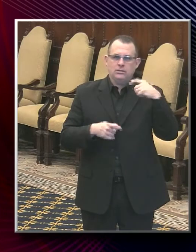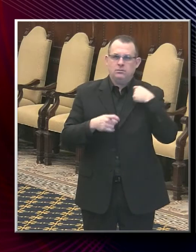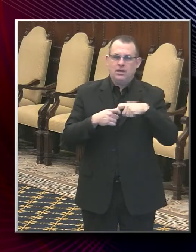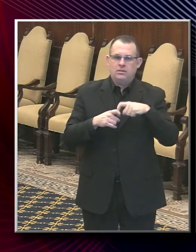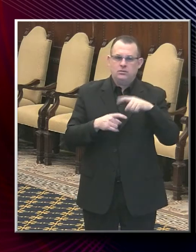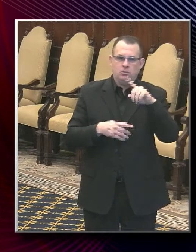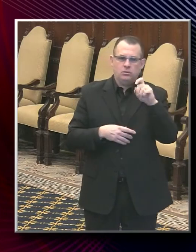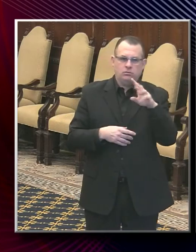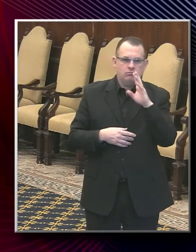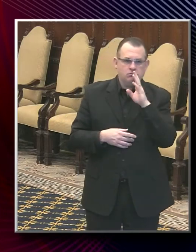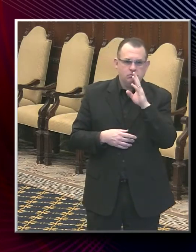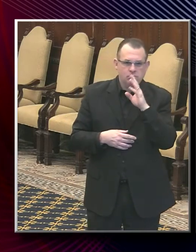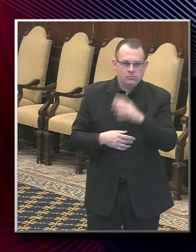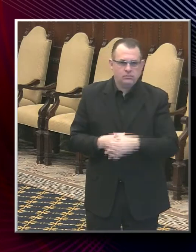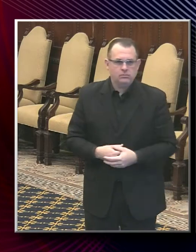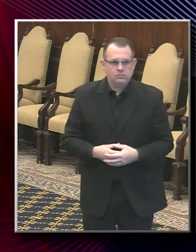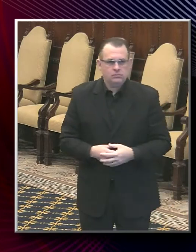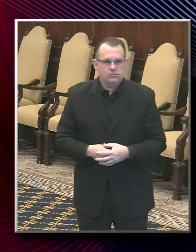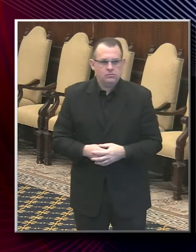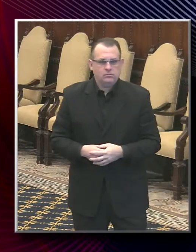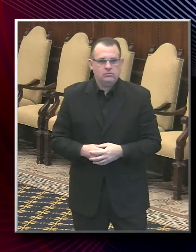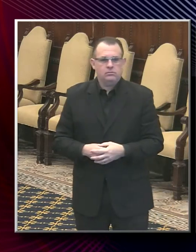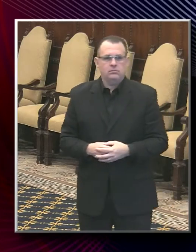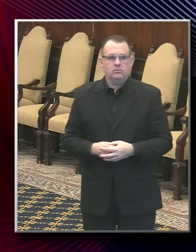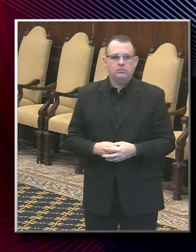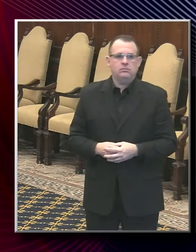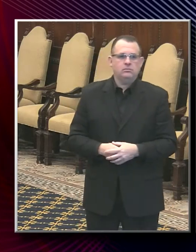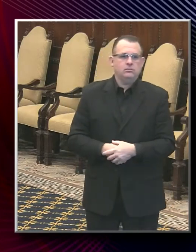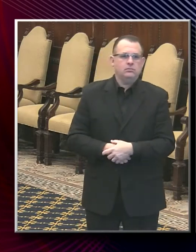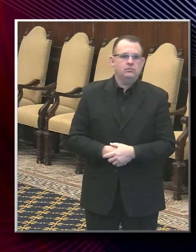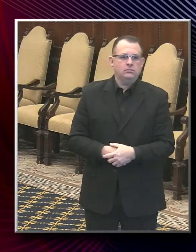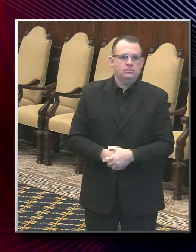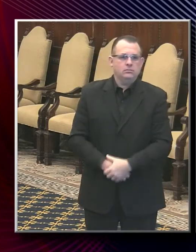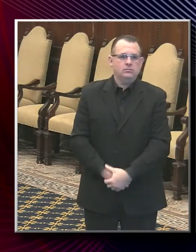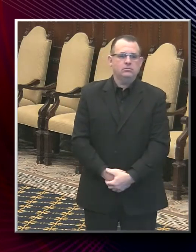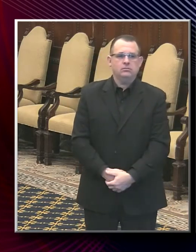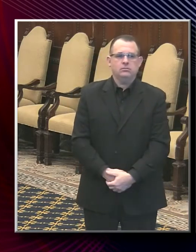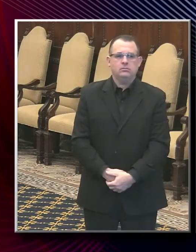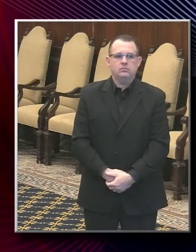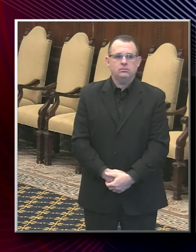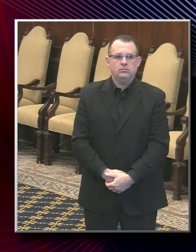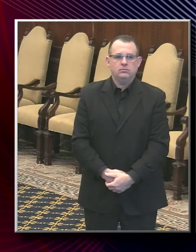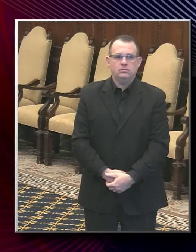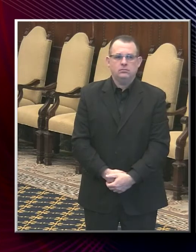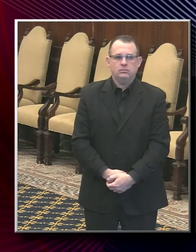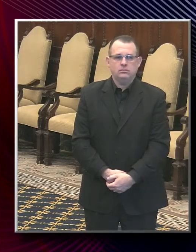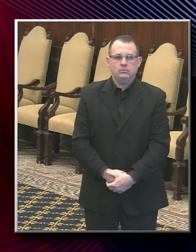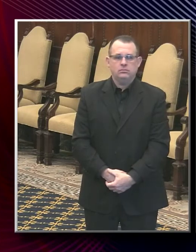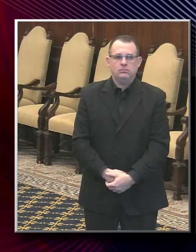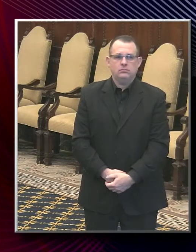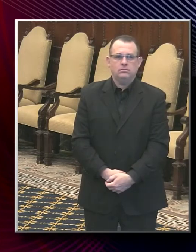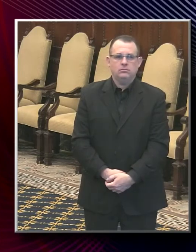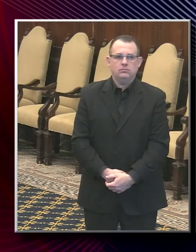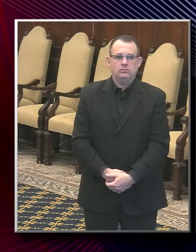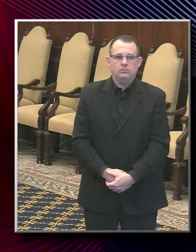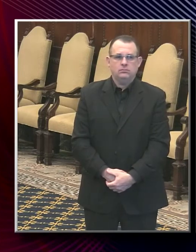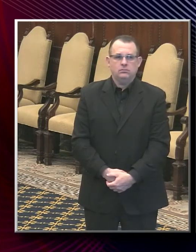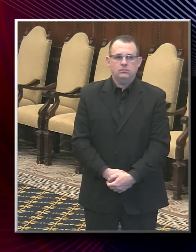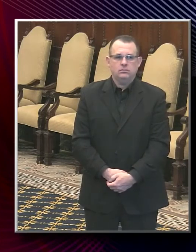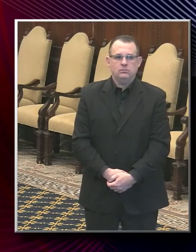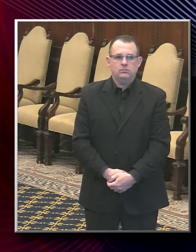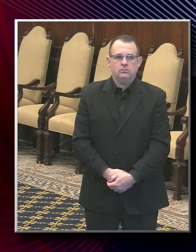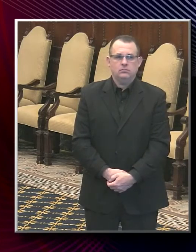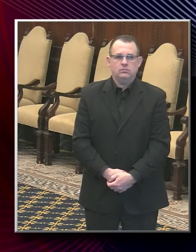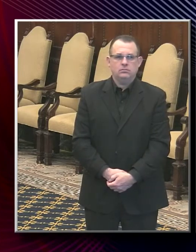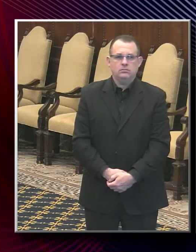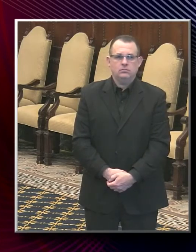Mi pregunta es para Armando y es sobre qué directrices va a seguir la ciudad en términos de la reapertura, si va a